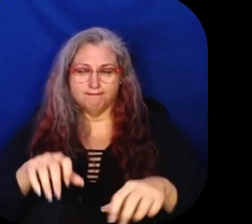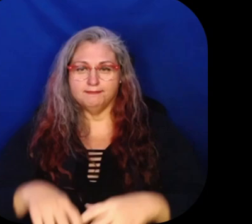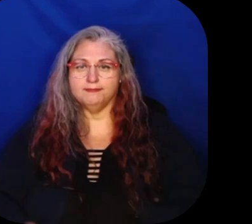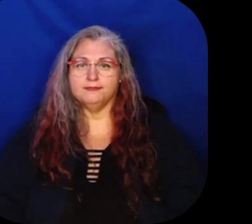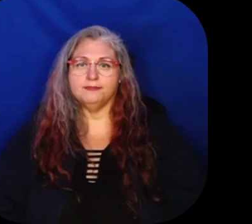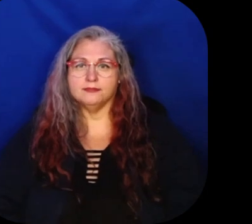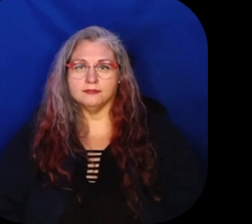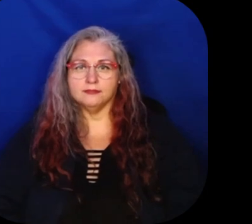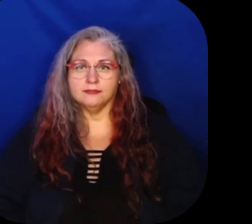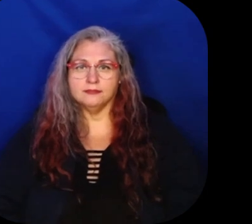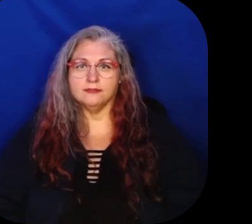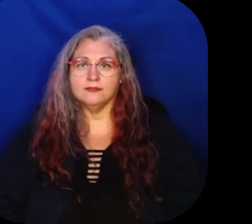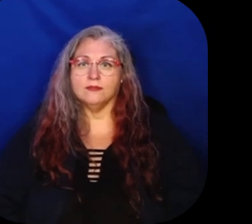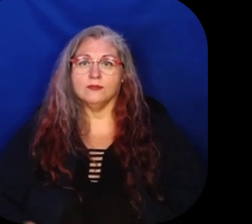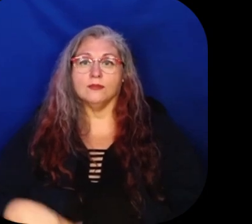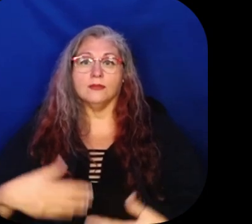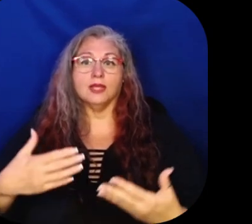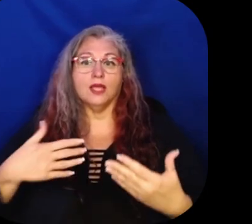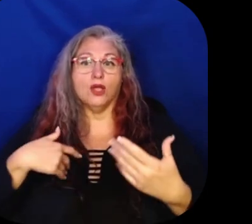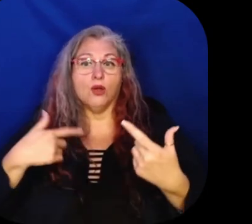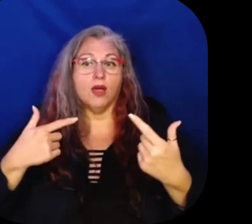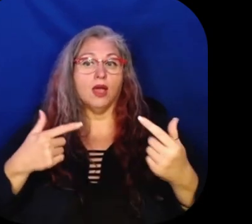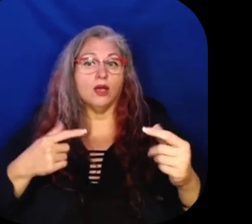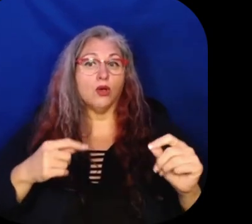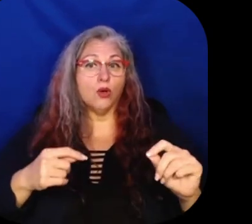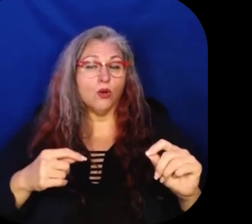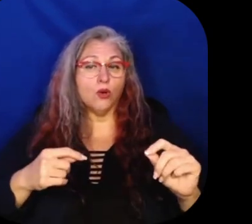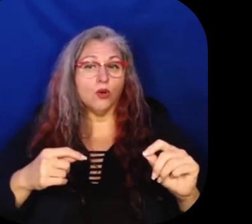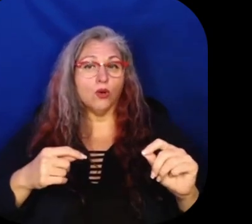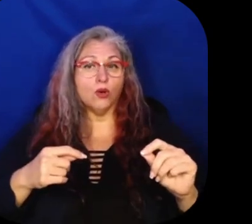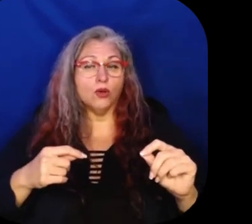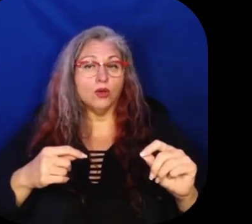Here I go over the edge.